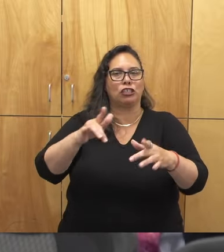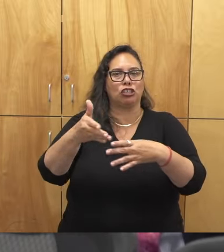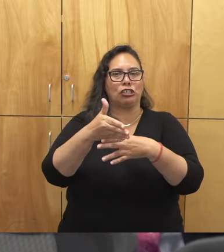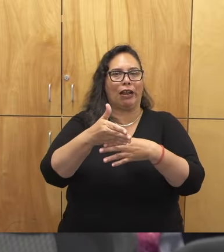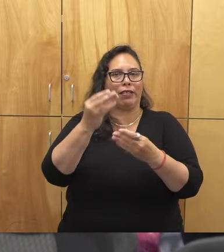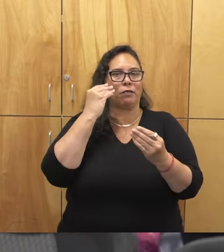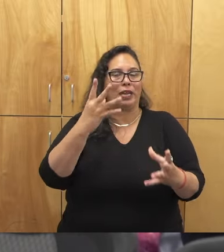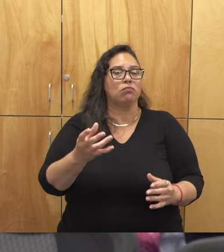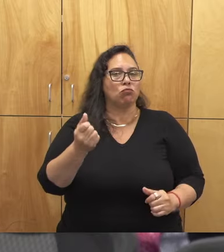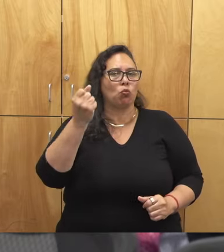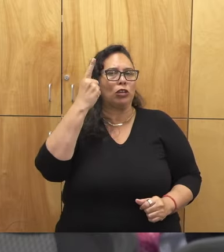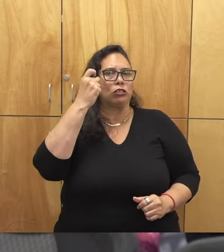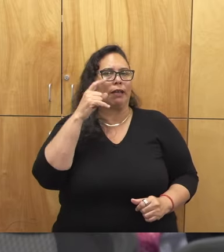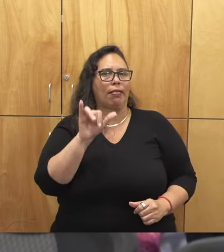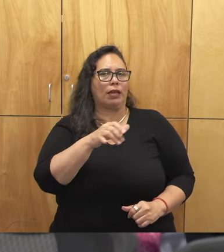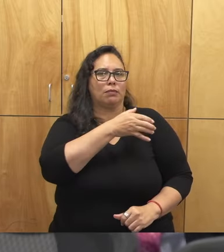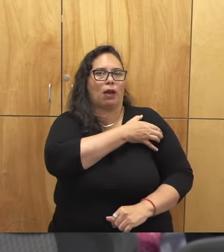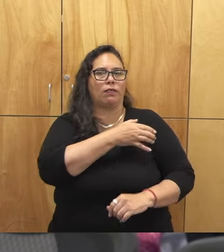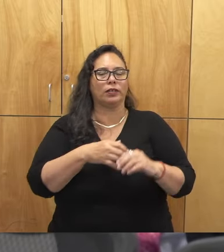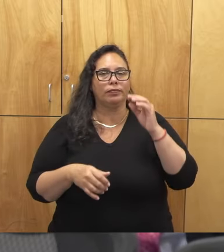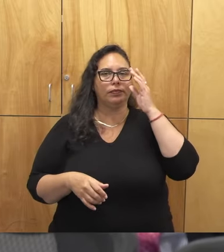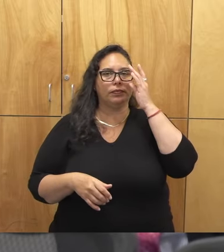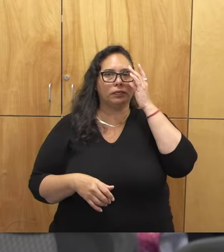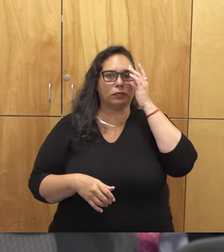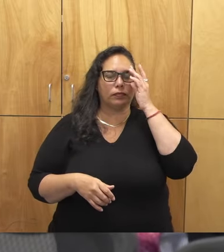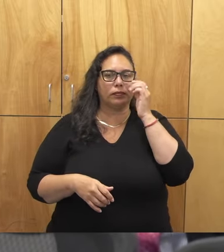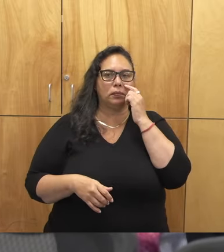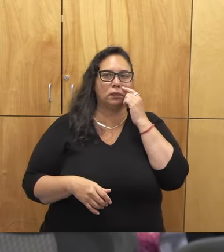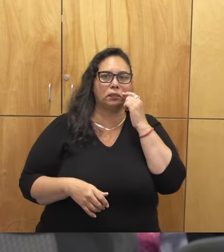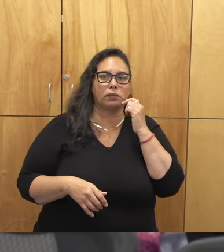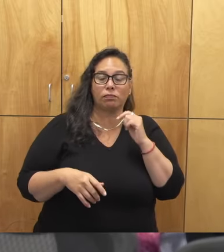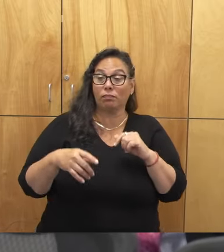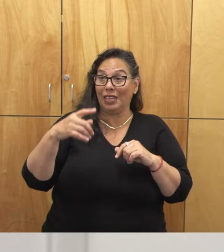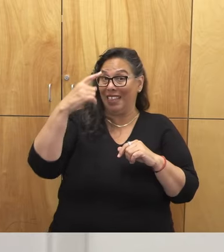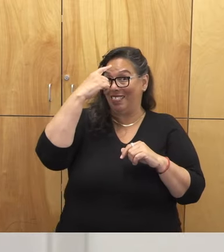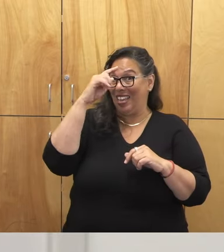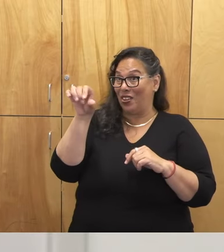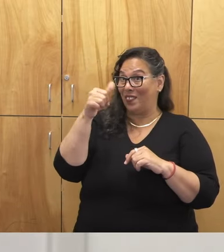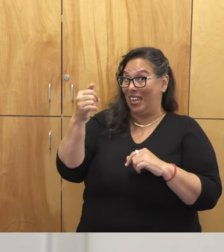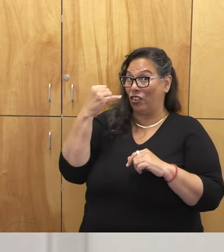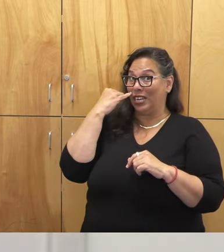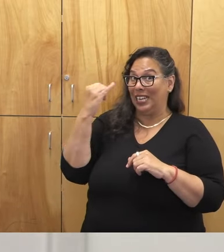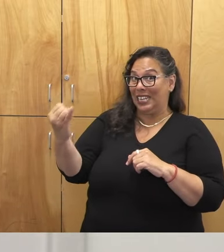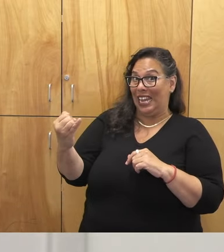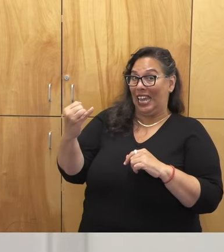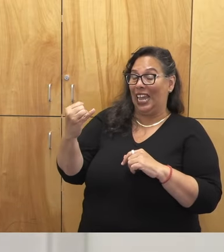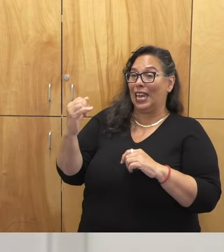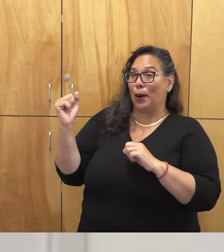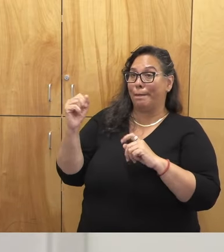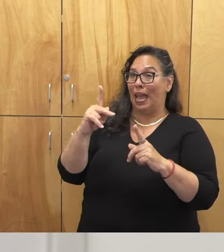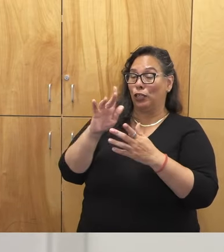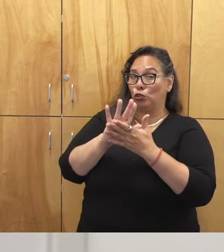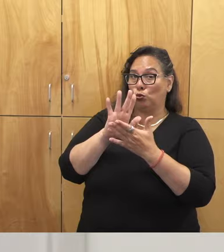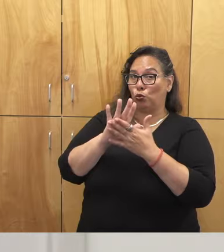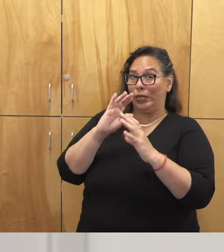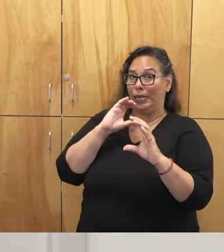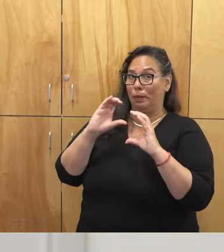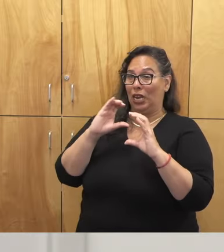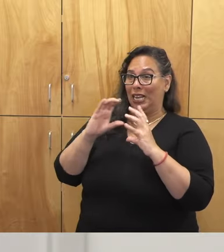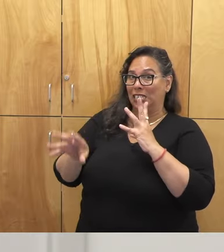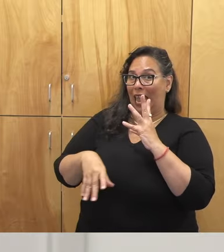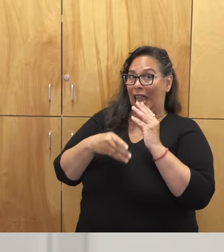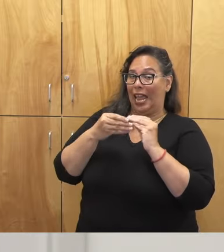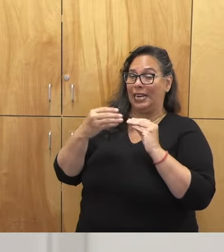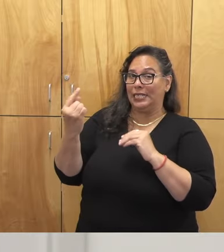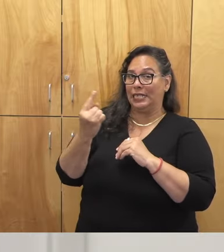understand that that is very powerful. It does make me think about another idea, which is thinking about our back to school communications and adding